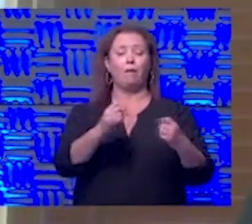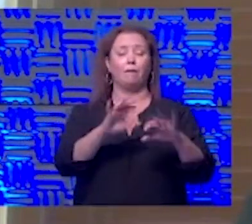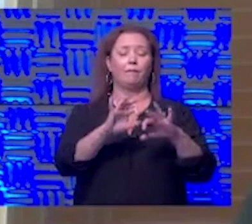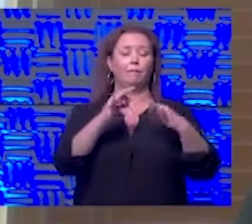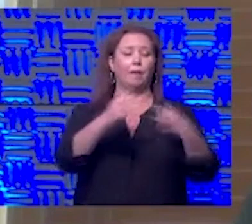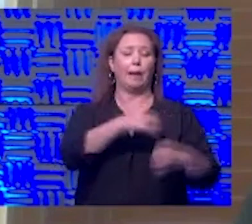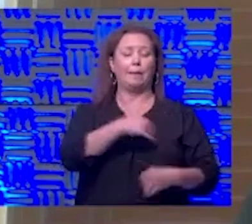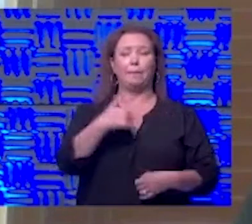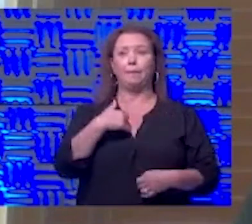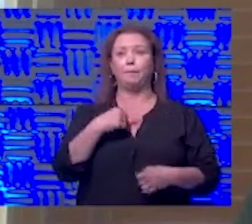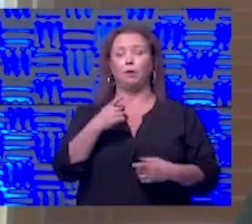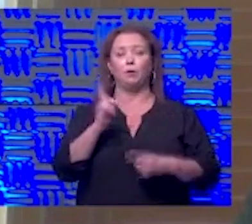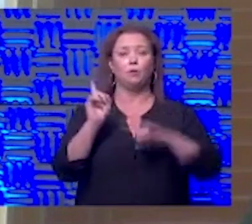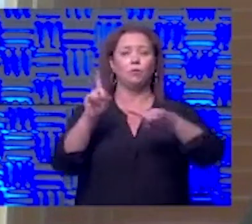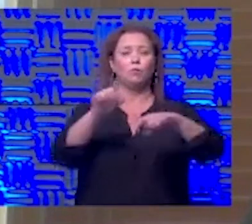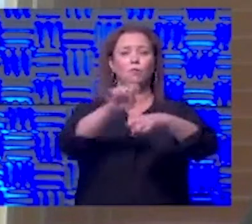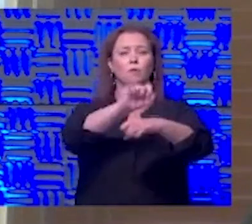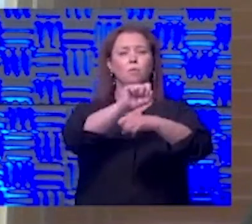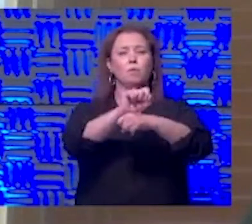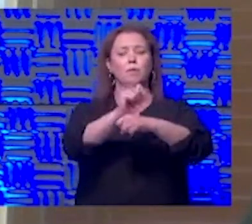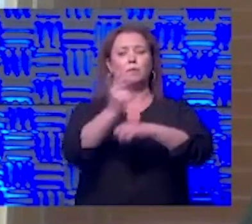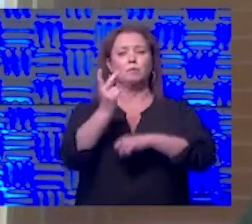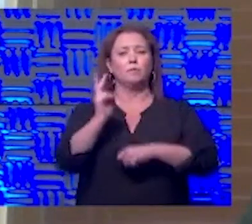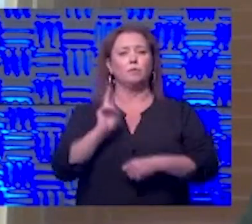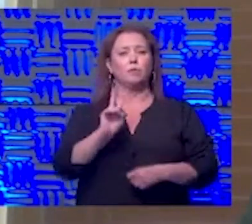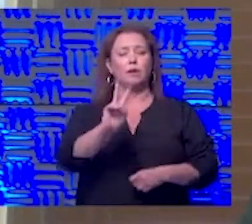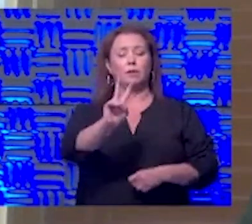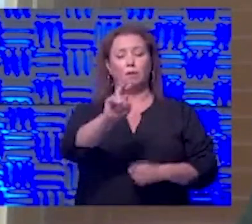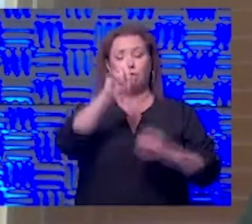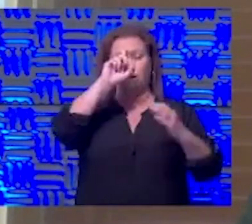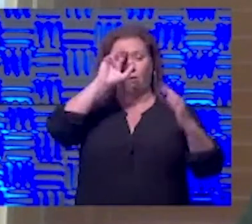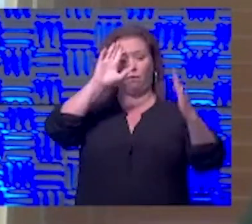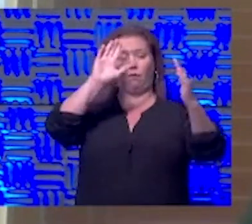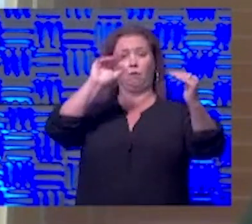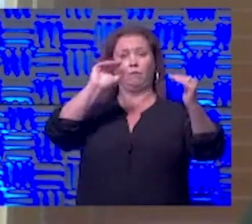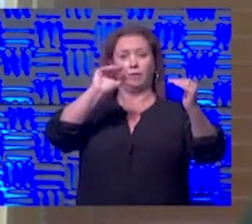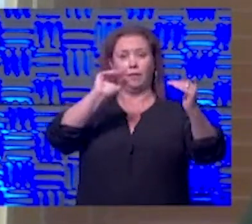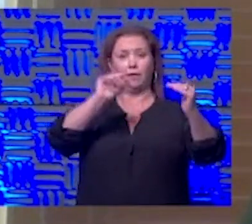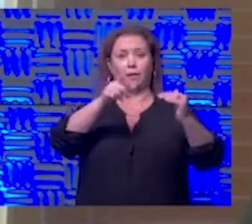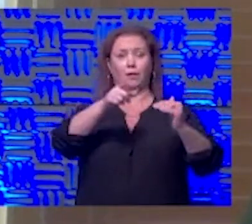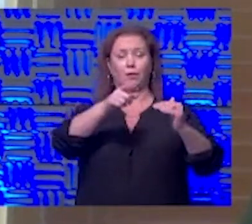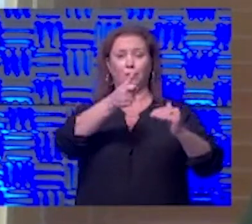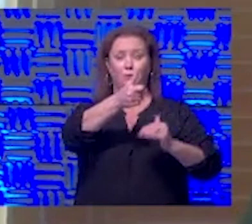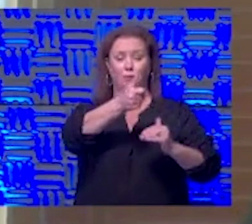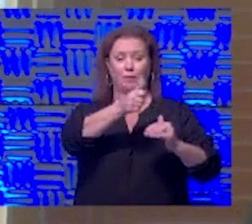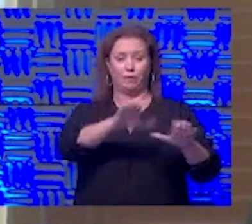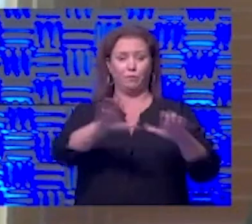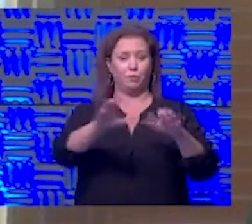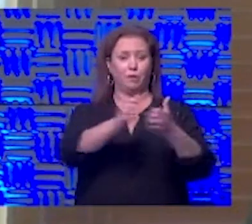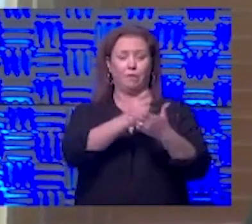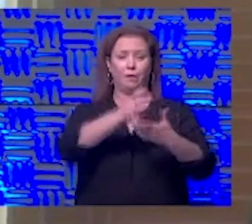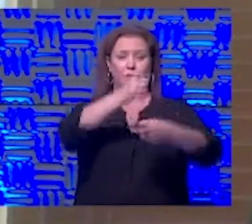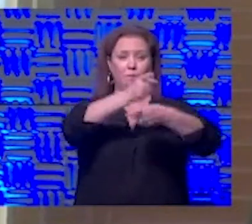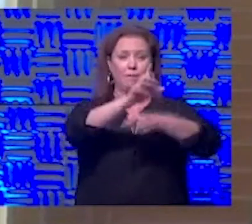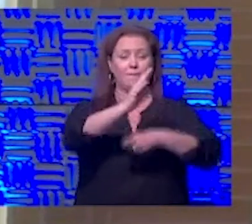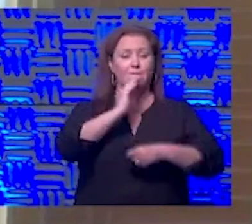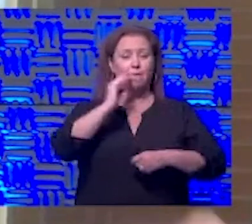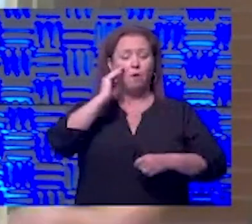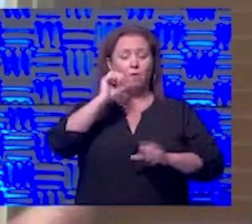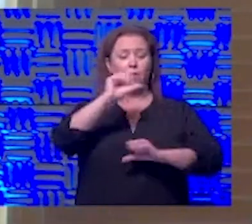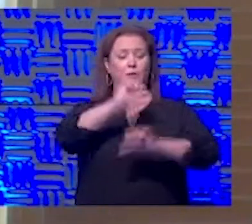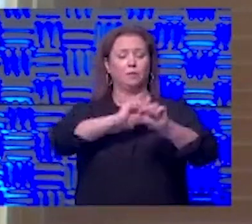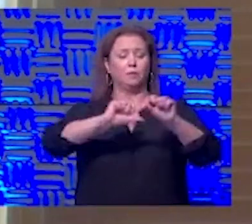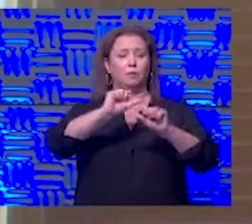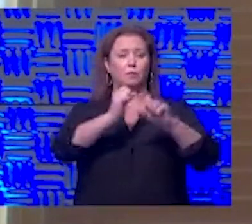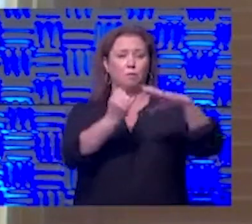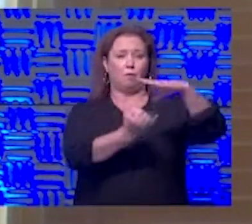to the appointment, presumably and hopefully you have been doing all of the right things at home, social isolation